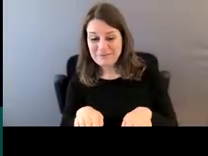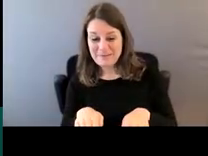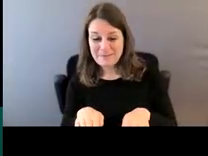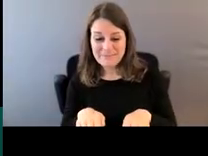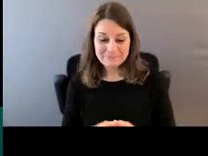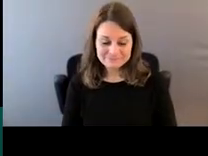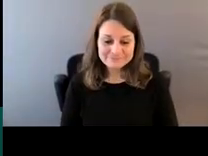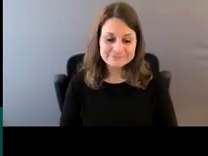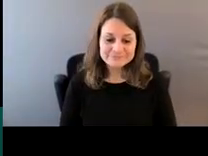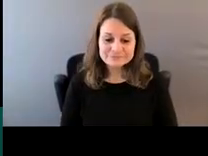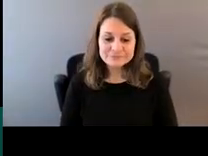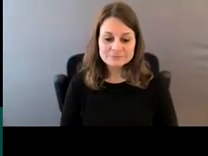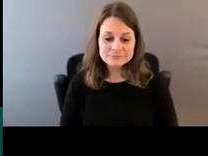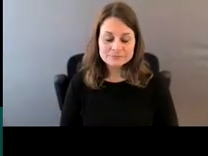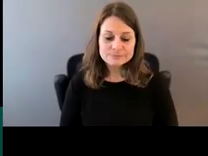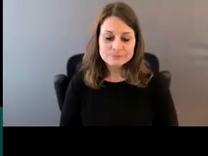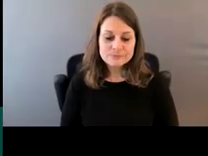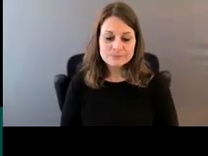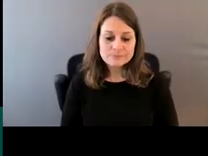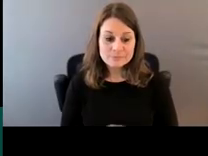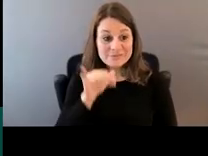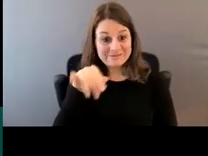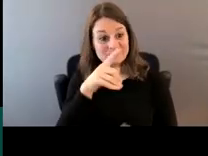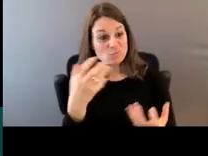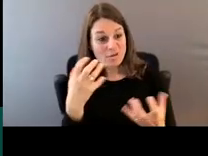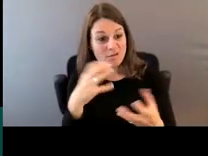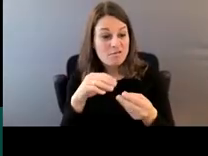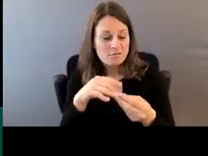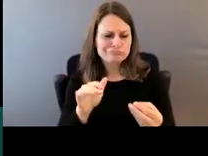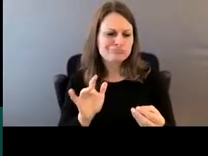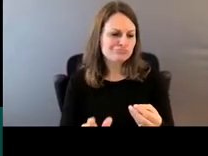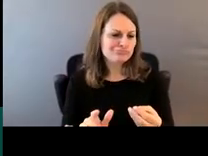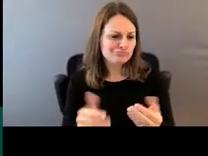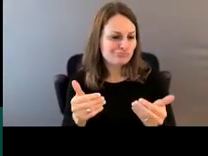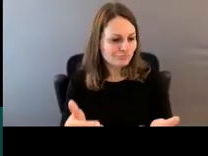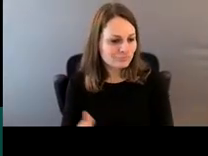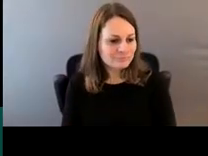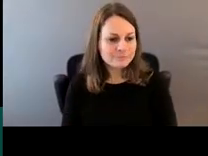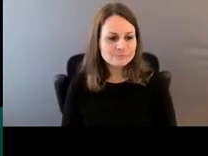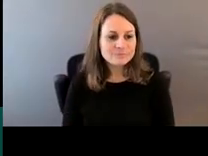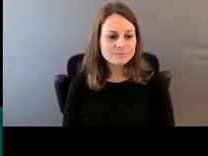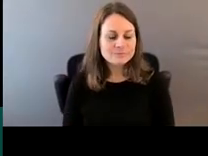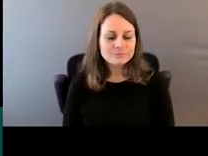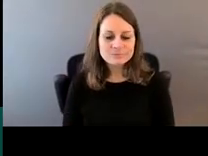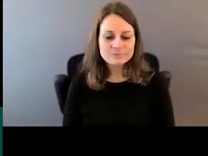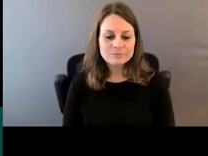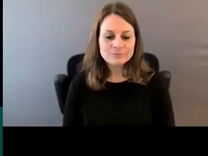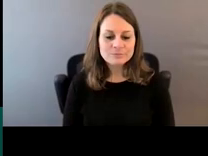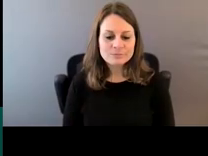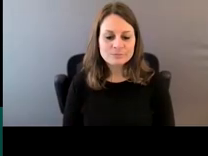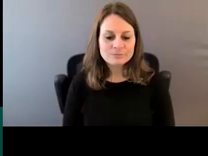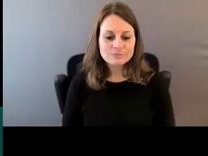you can raise your hand when you have a question. We are going to have questions at the end of each